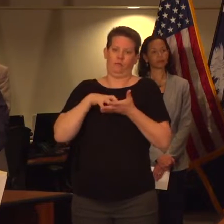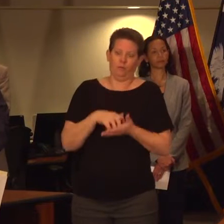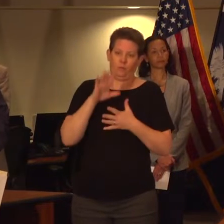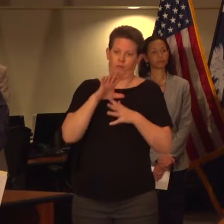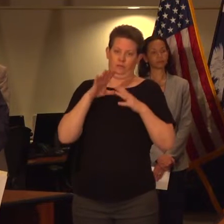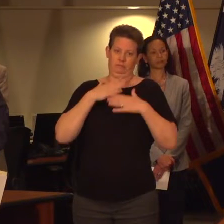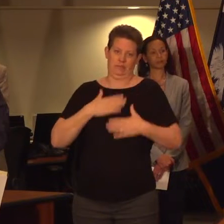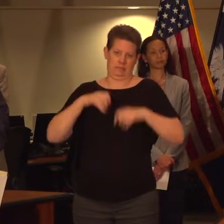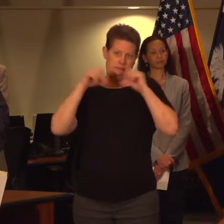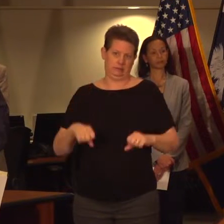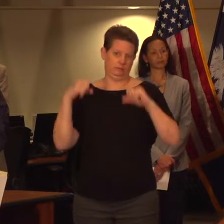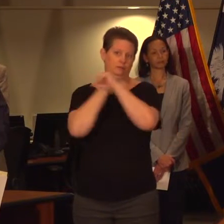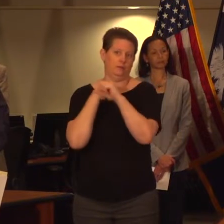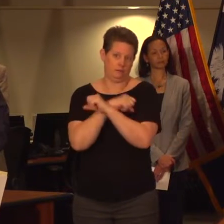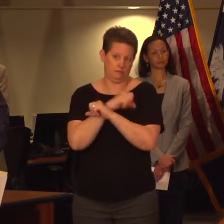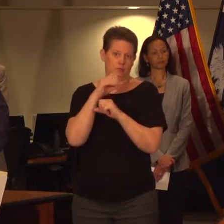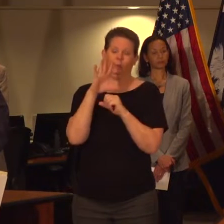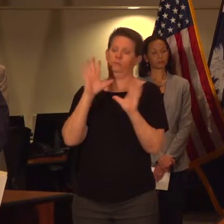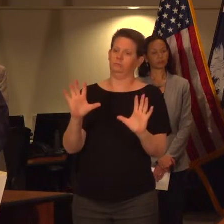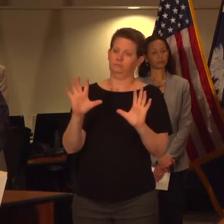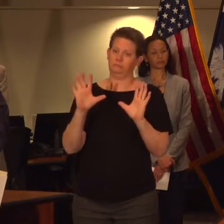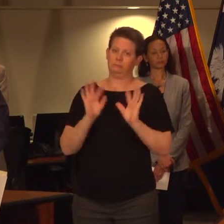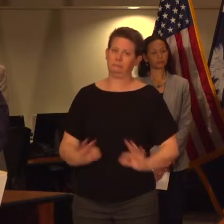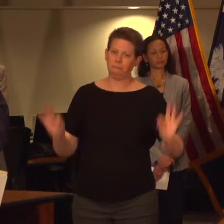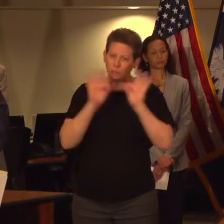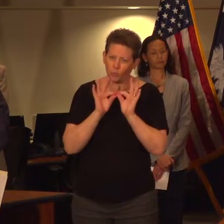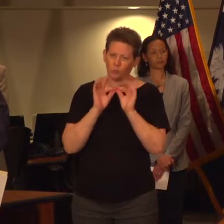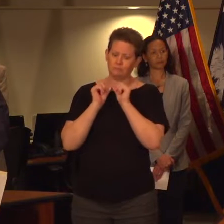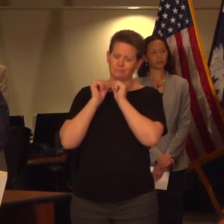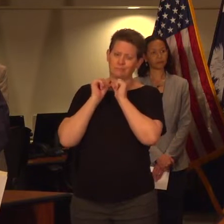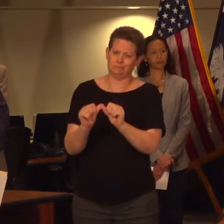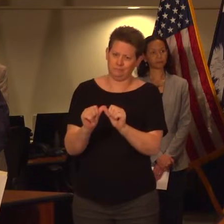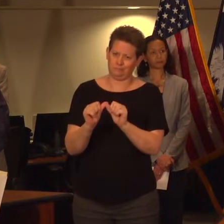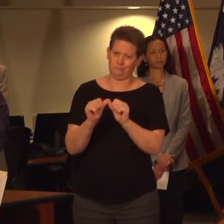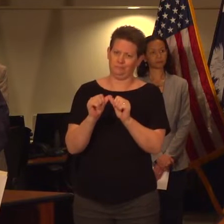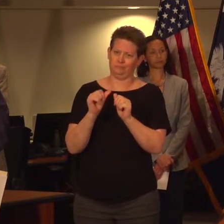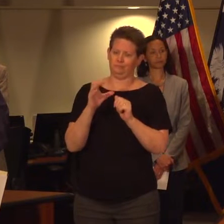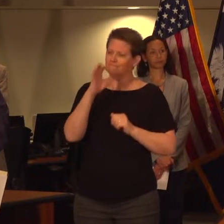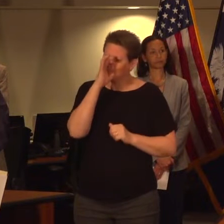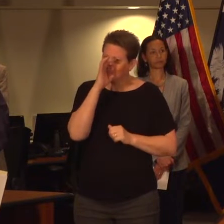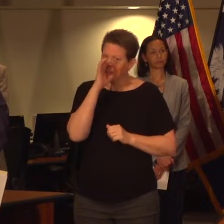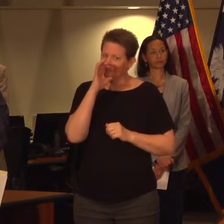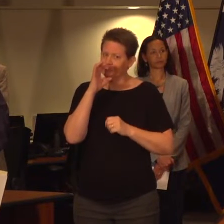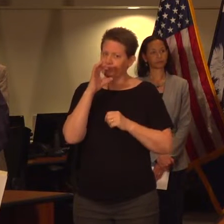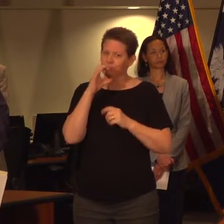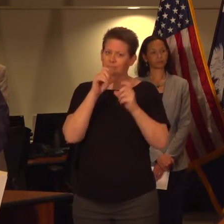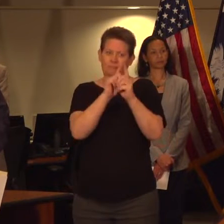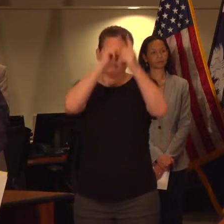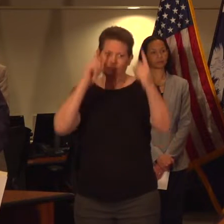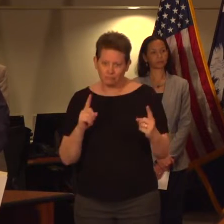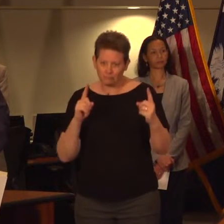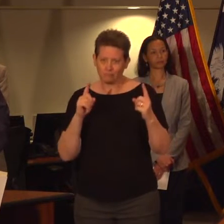their immune system. So we must be sure that we continue to be strict and disciplined with our